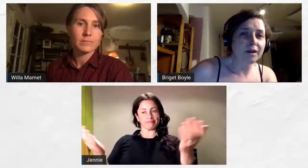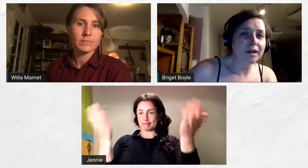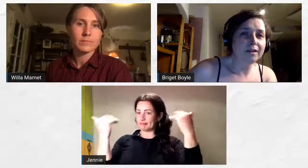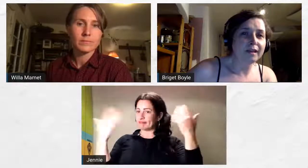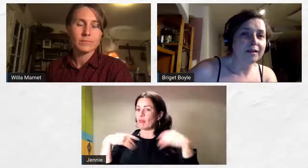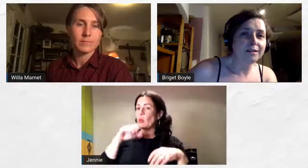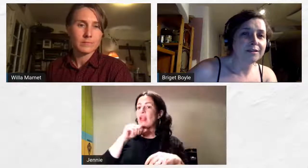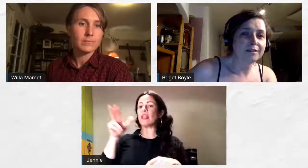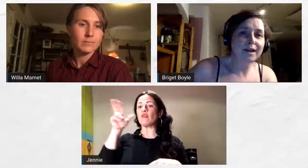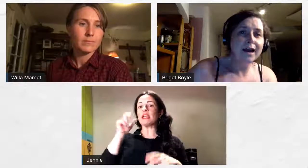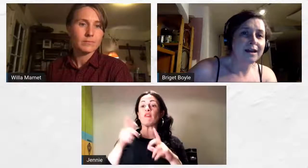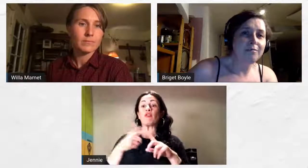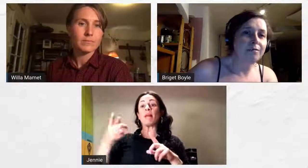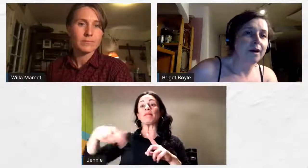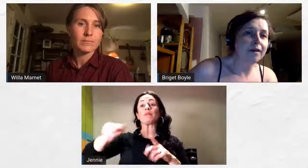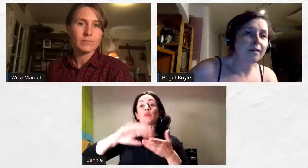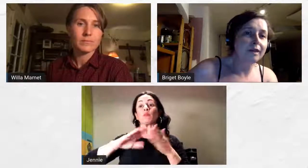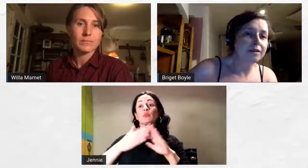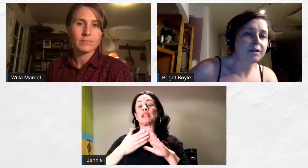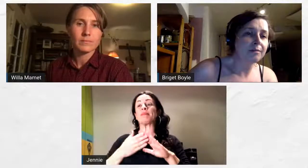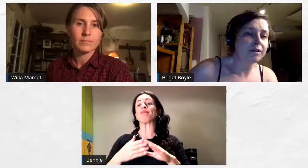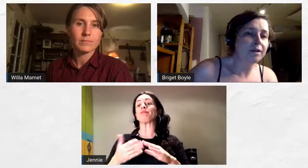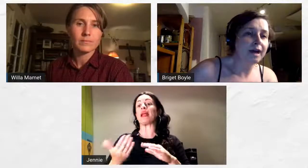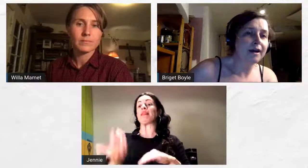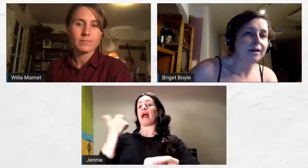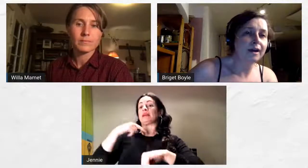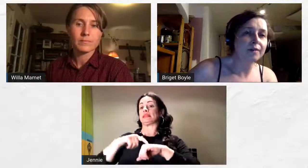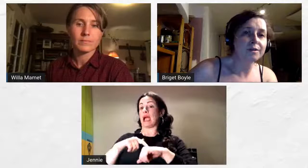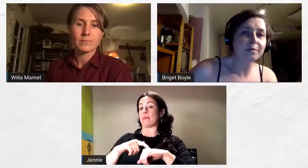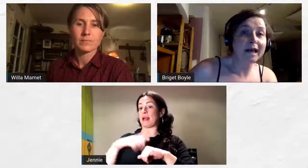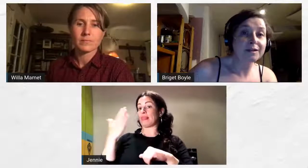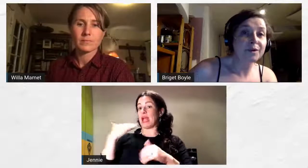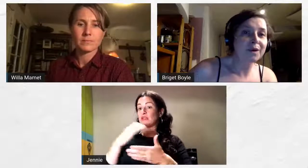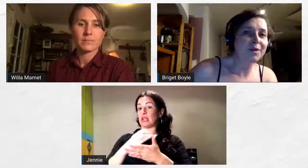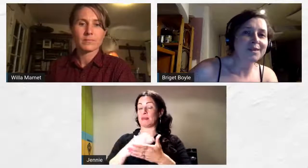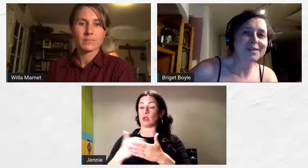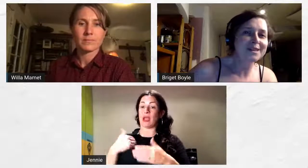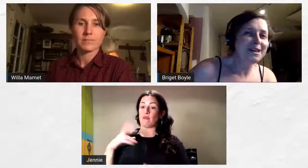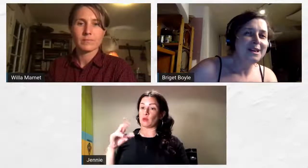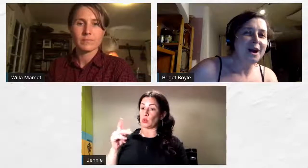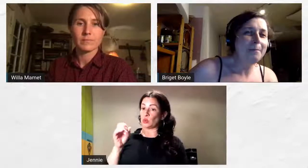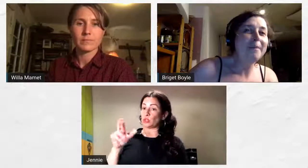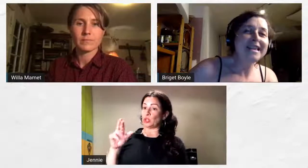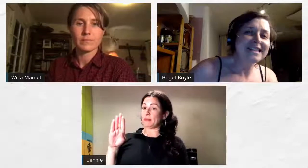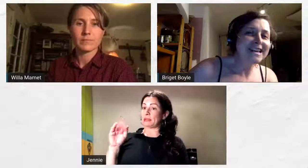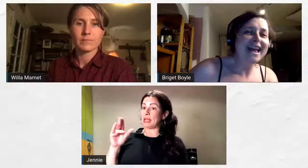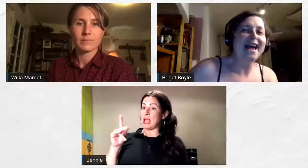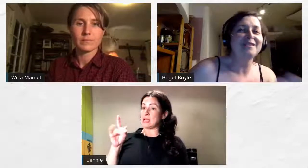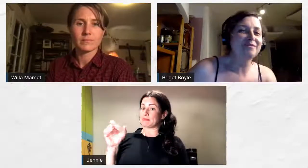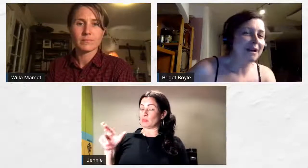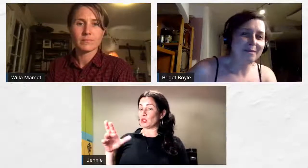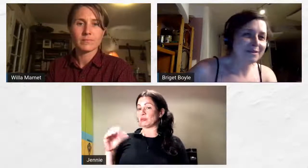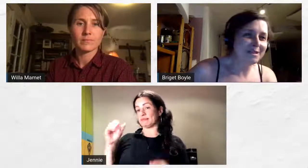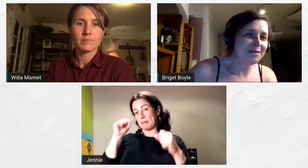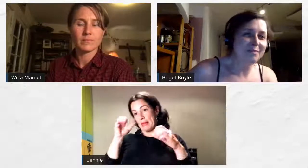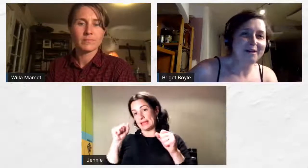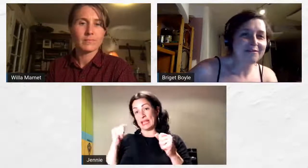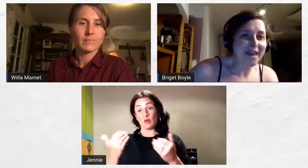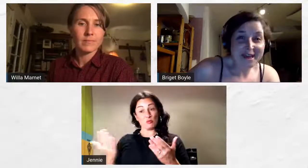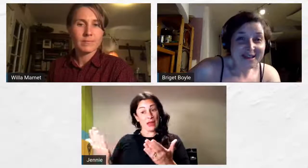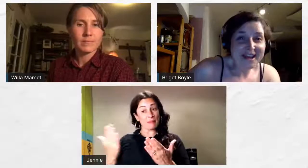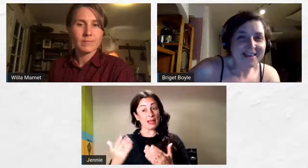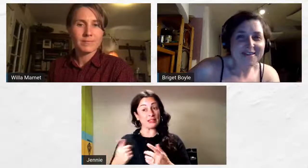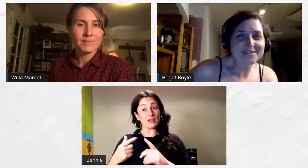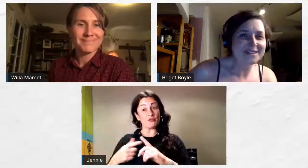from the community. Last time on the last chapter, we had Rooster Blackspur, who was amazing and recommended to us by